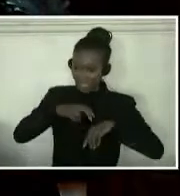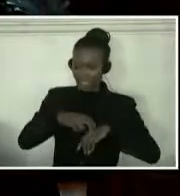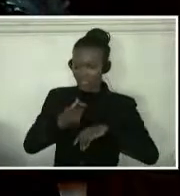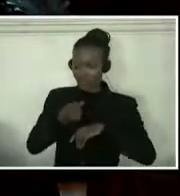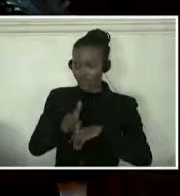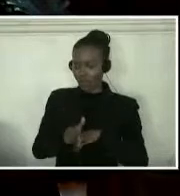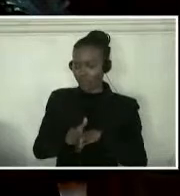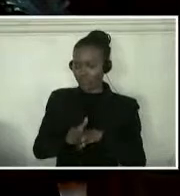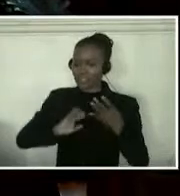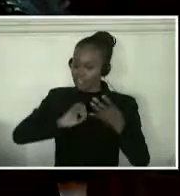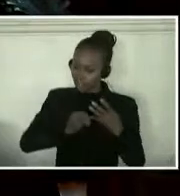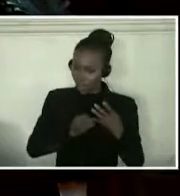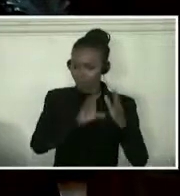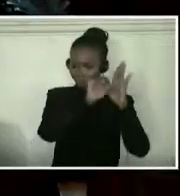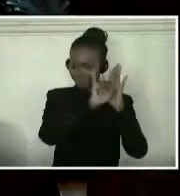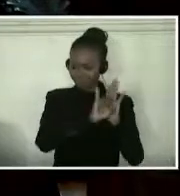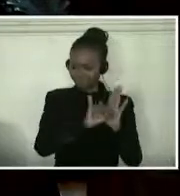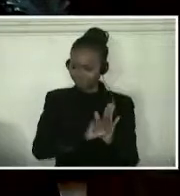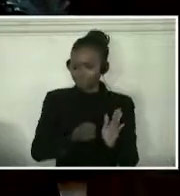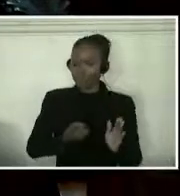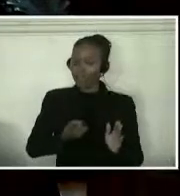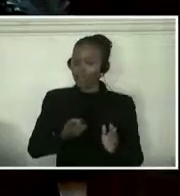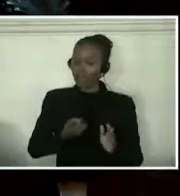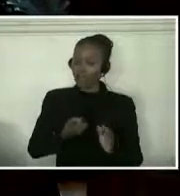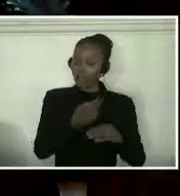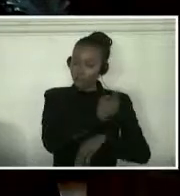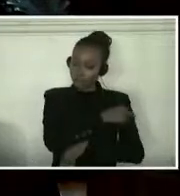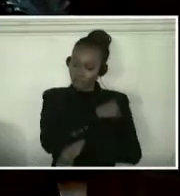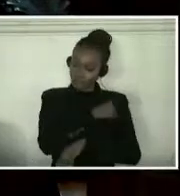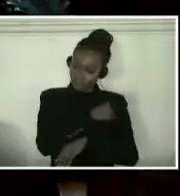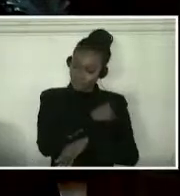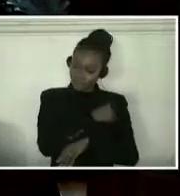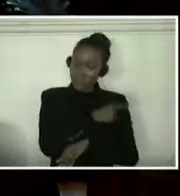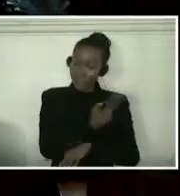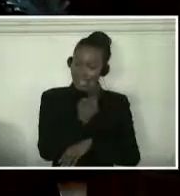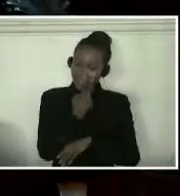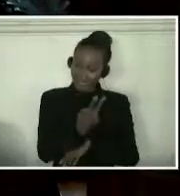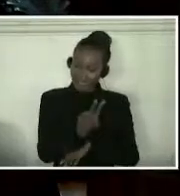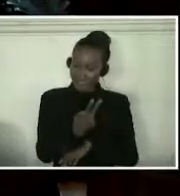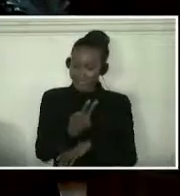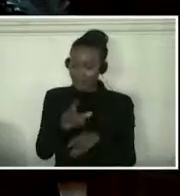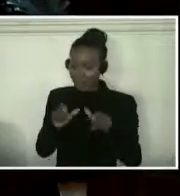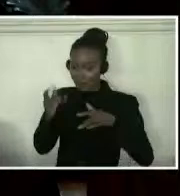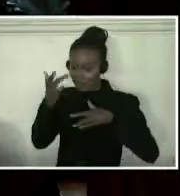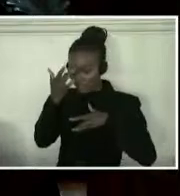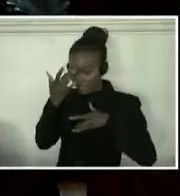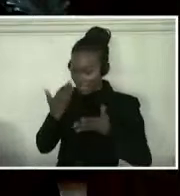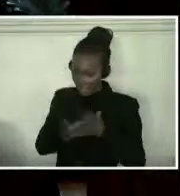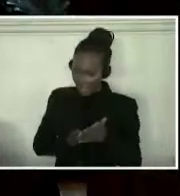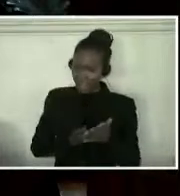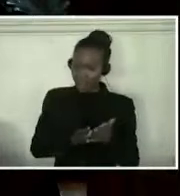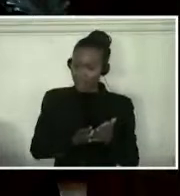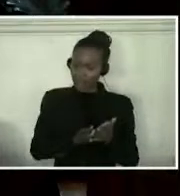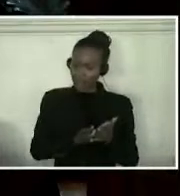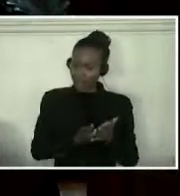repay for certain identified hospitals so that patients could be treated in a properly designated